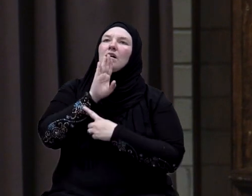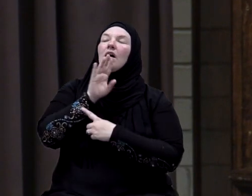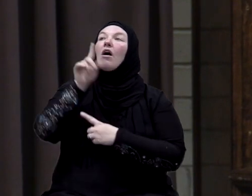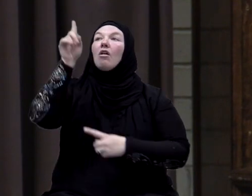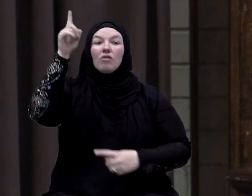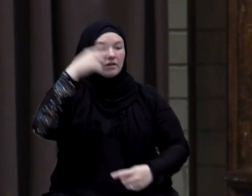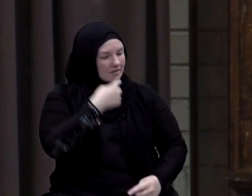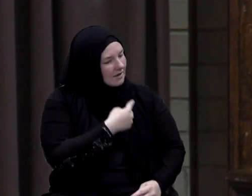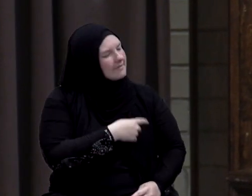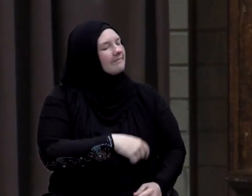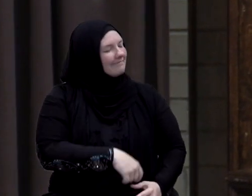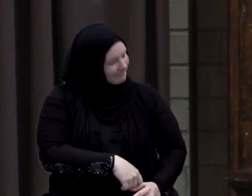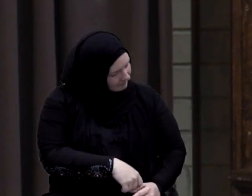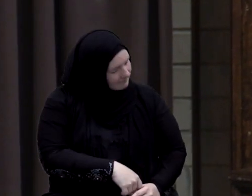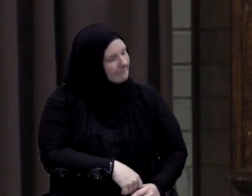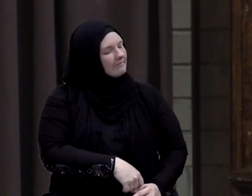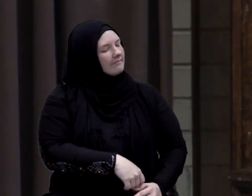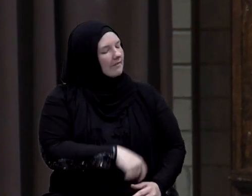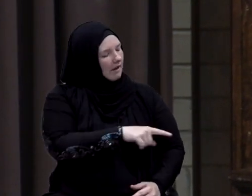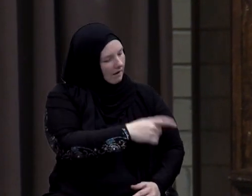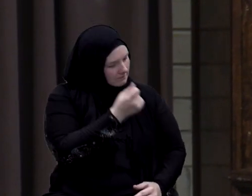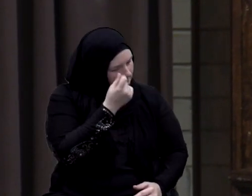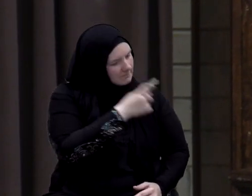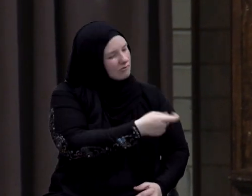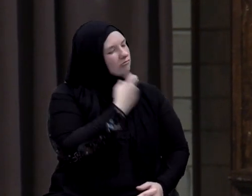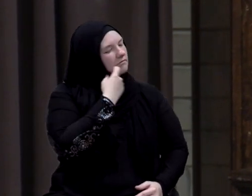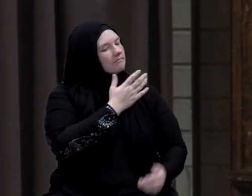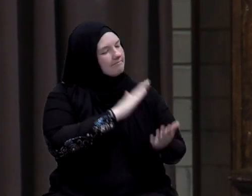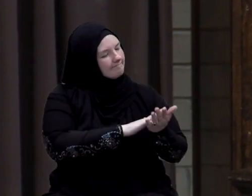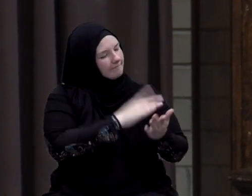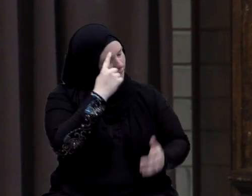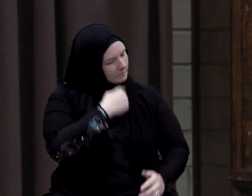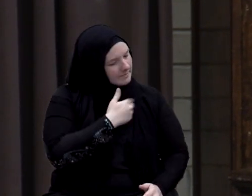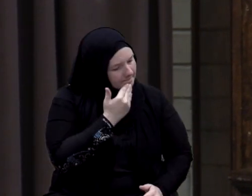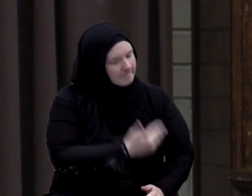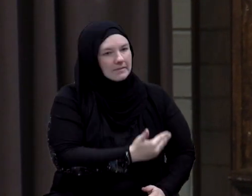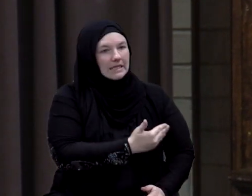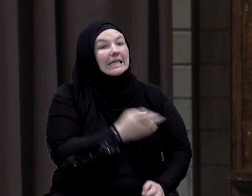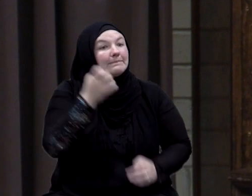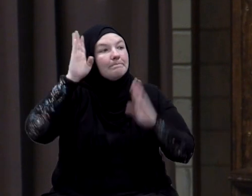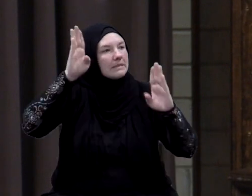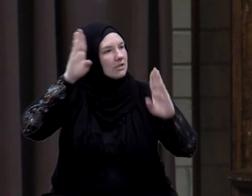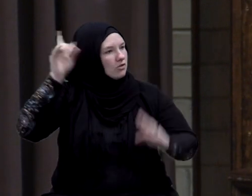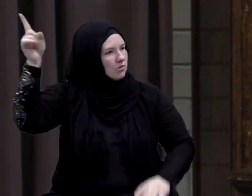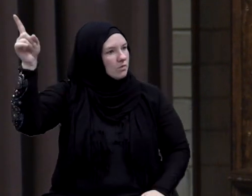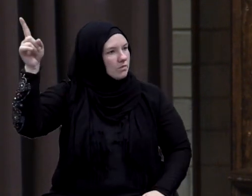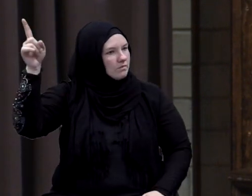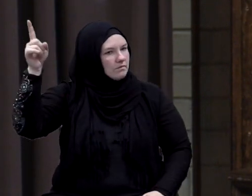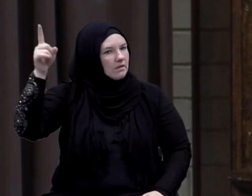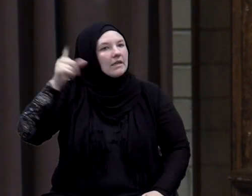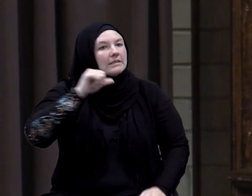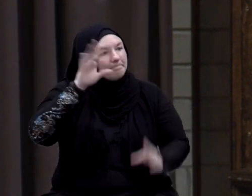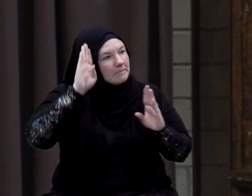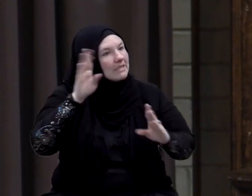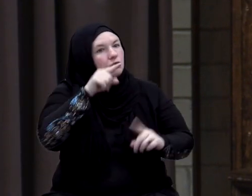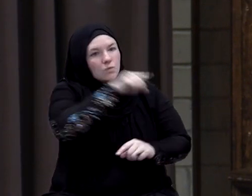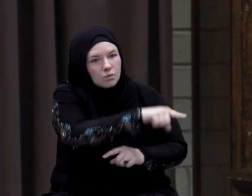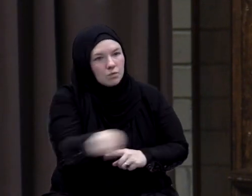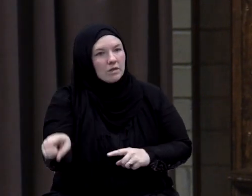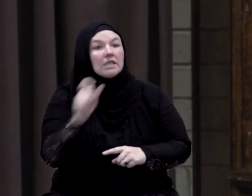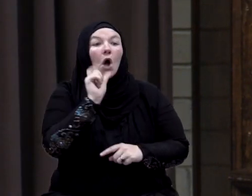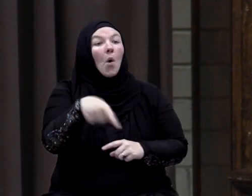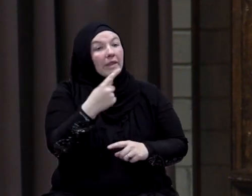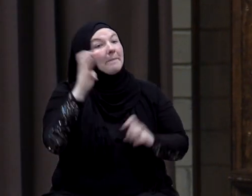you that he is here, he is listening, and he is paying attention. Not only that, but he is